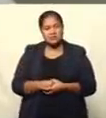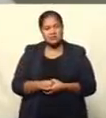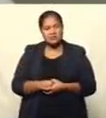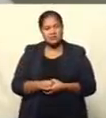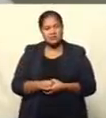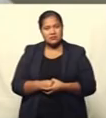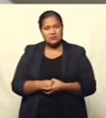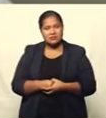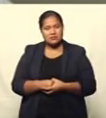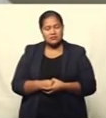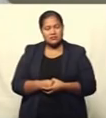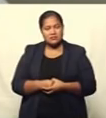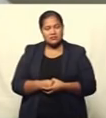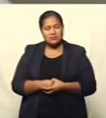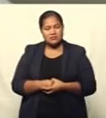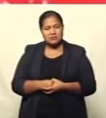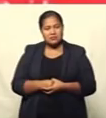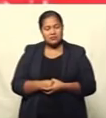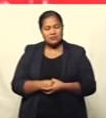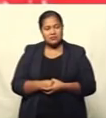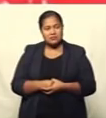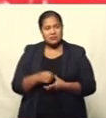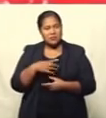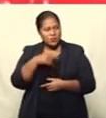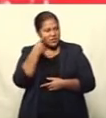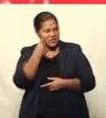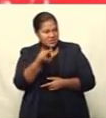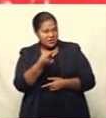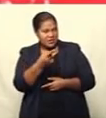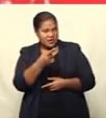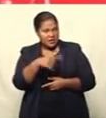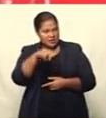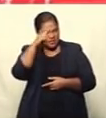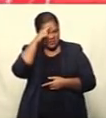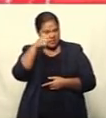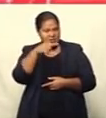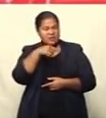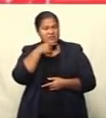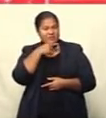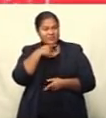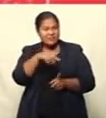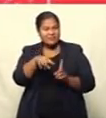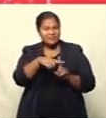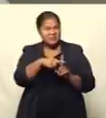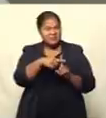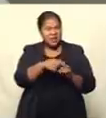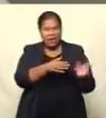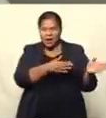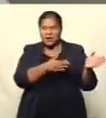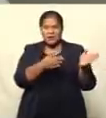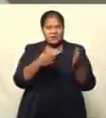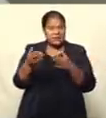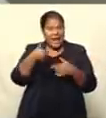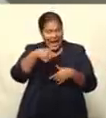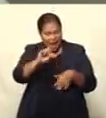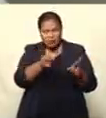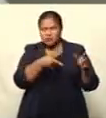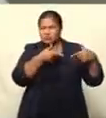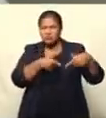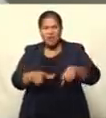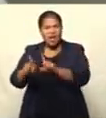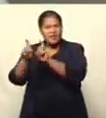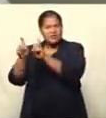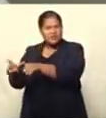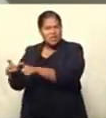contacts have been allowed to travel and stay in the hotels in Nandi. So that is